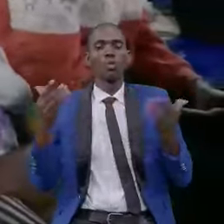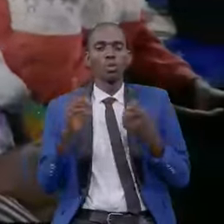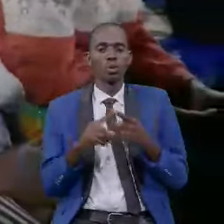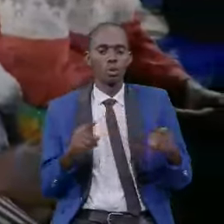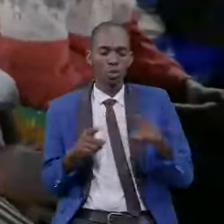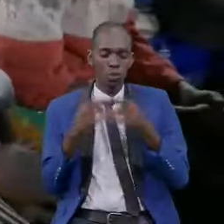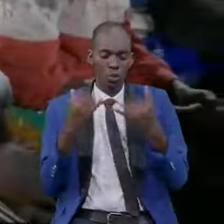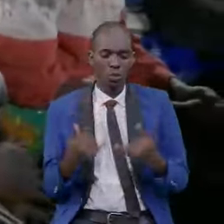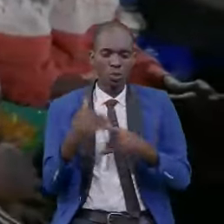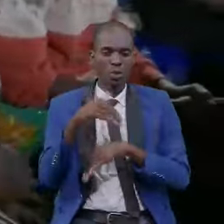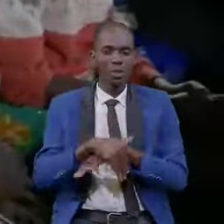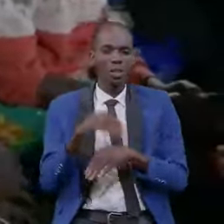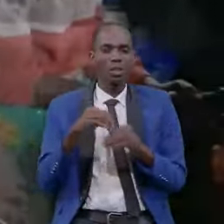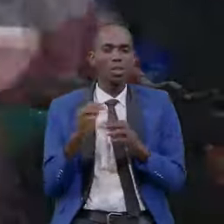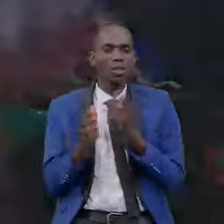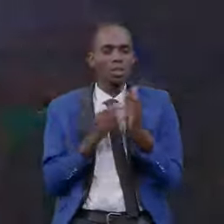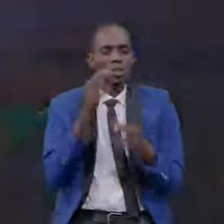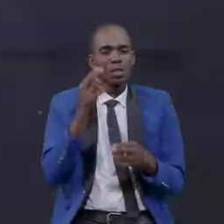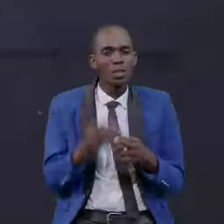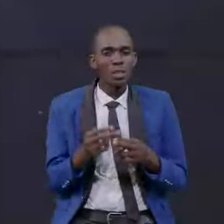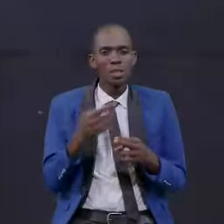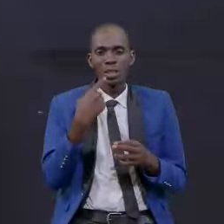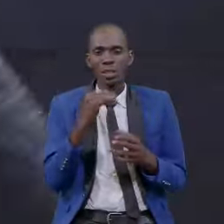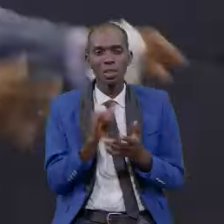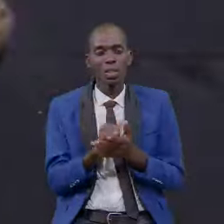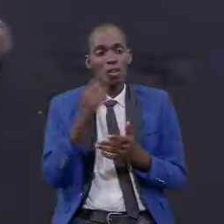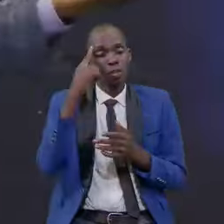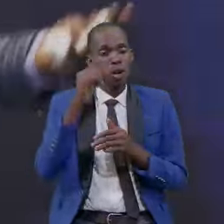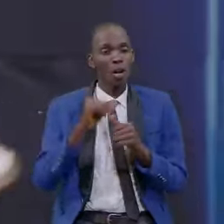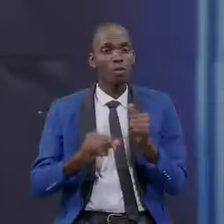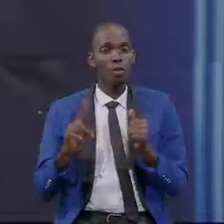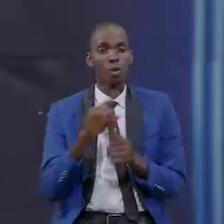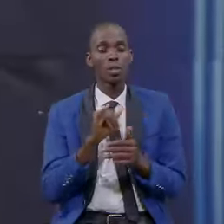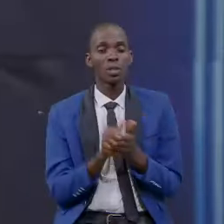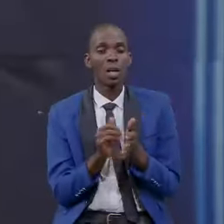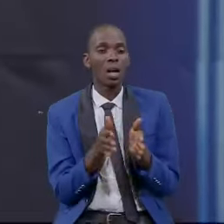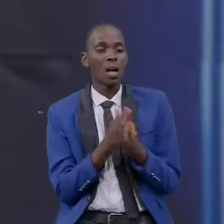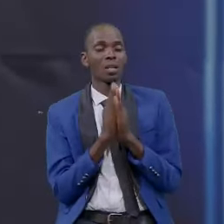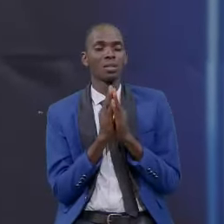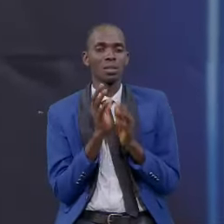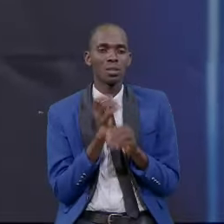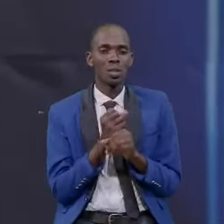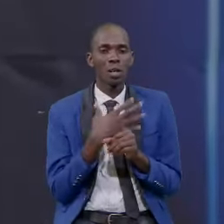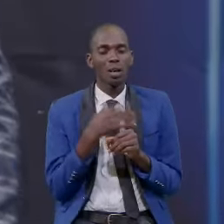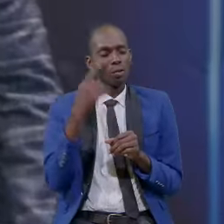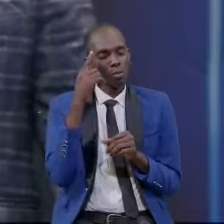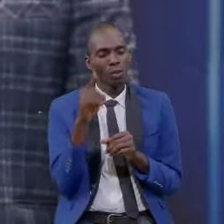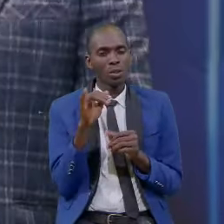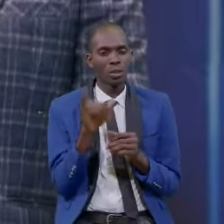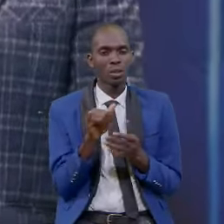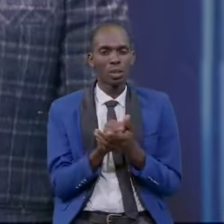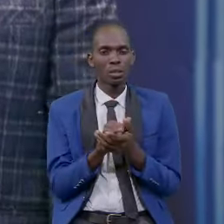it says, for everyone that asketh receiveth, and he that seeketh findeth, and to him